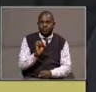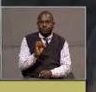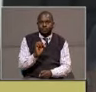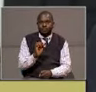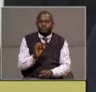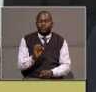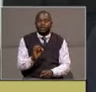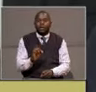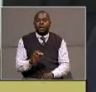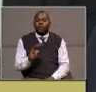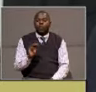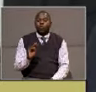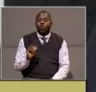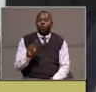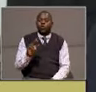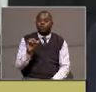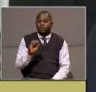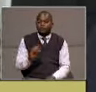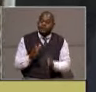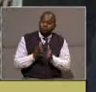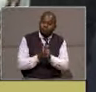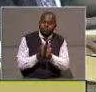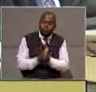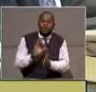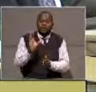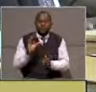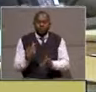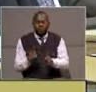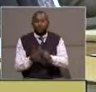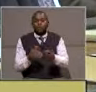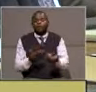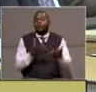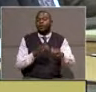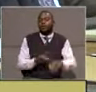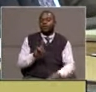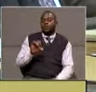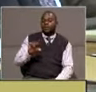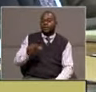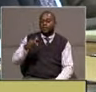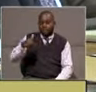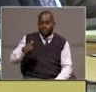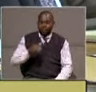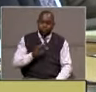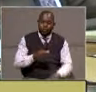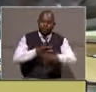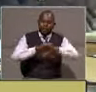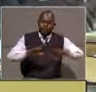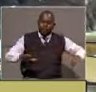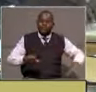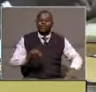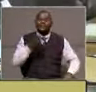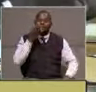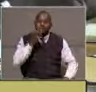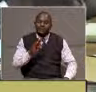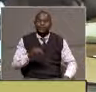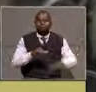August 2018. One Nazim Mosa told the committee that his father Muhammad Mosa, who died in 1997, owned the Temangalo estate.